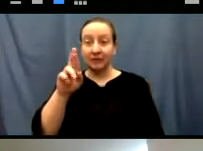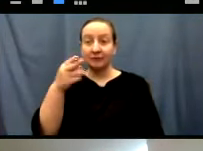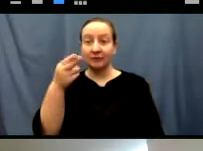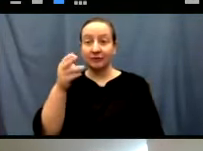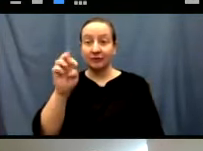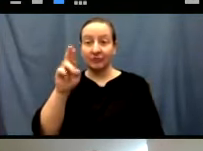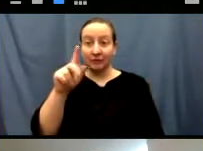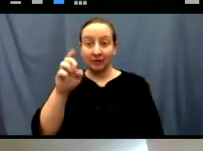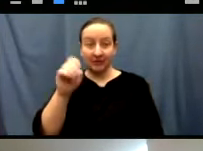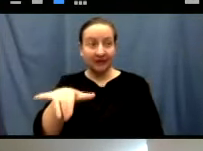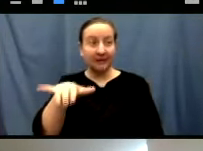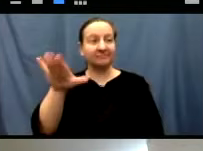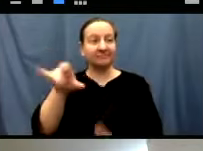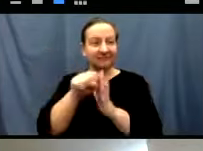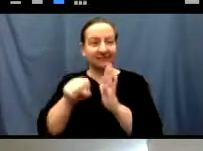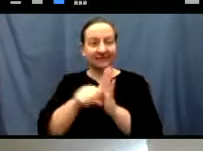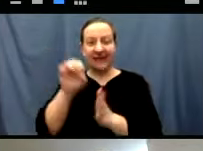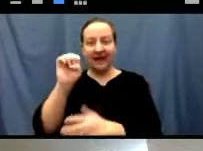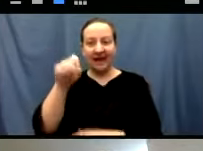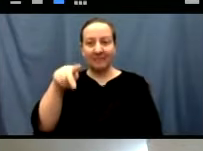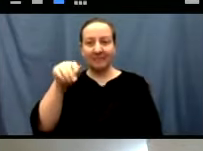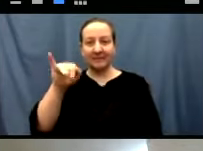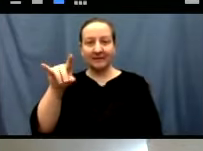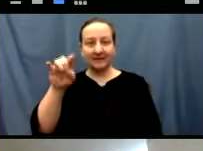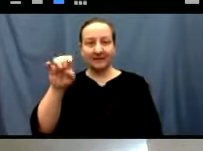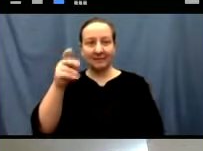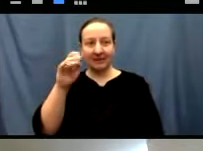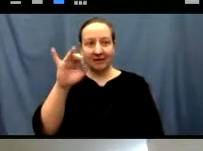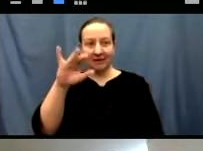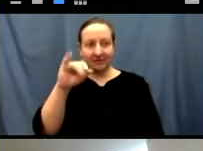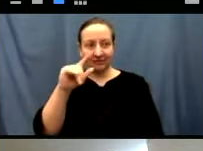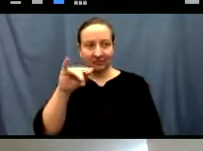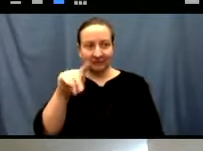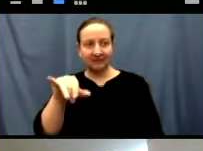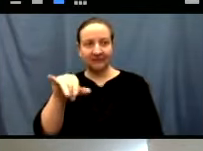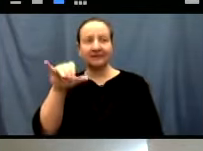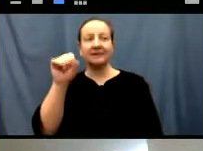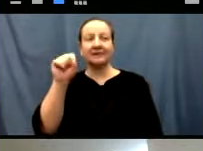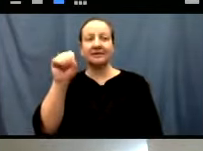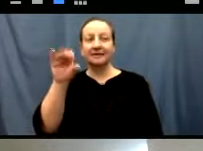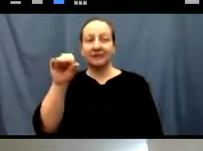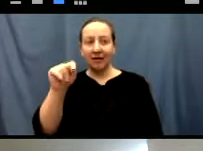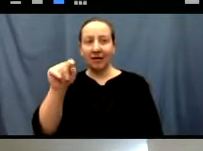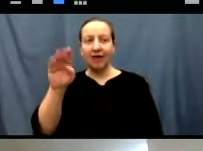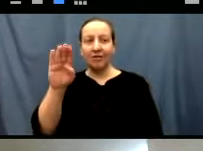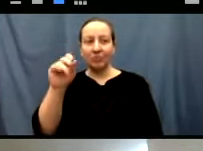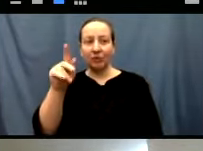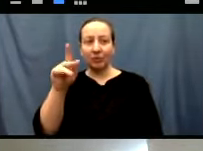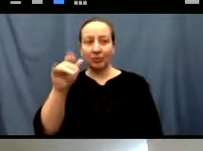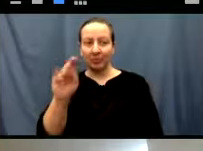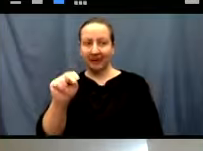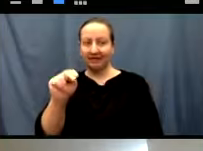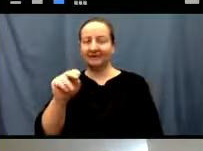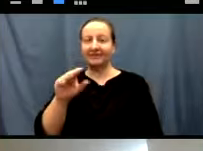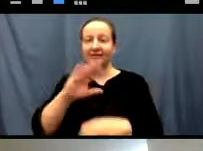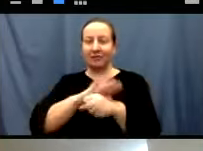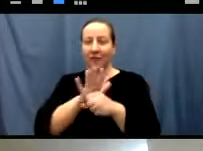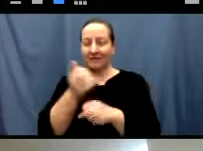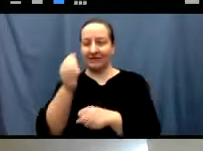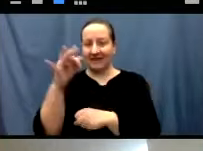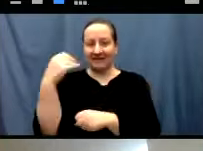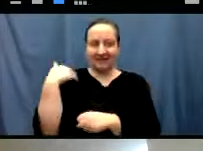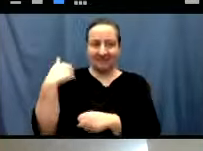State Epidemiologist for CDPHE, Scott Bookman, COVID-19 Instant Commander, and Sarah Thunberg, Special